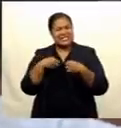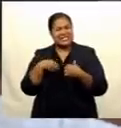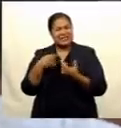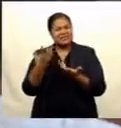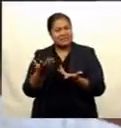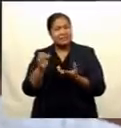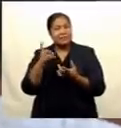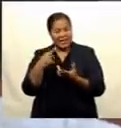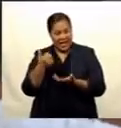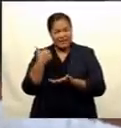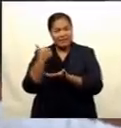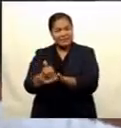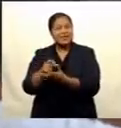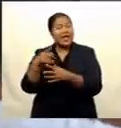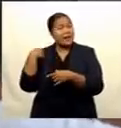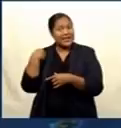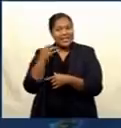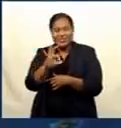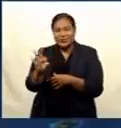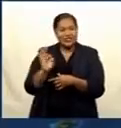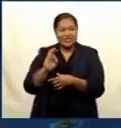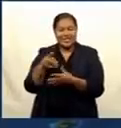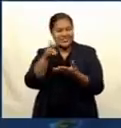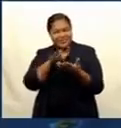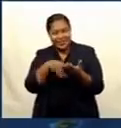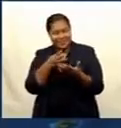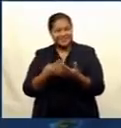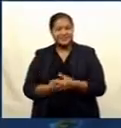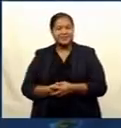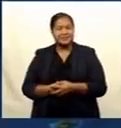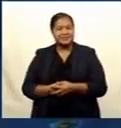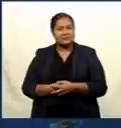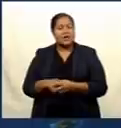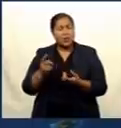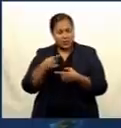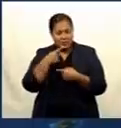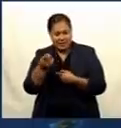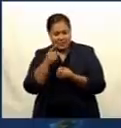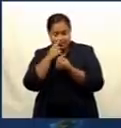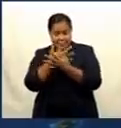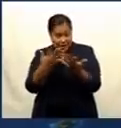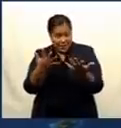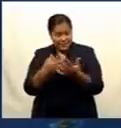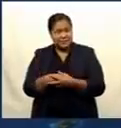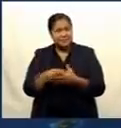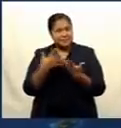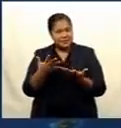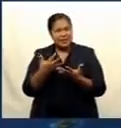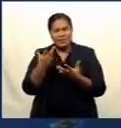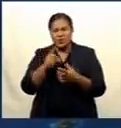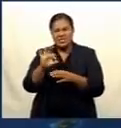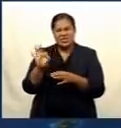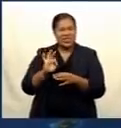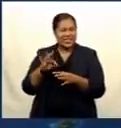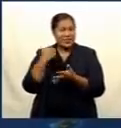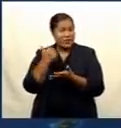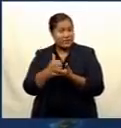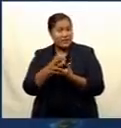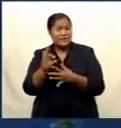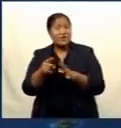backlogged applications which are yet to be facilitated. Just to let the public know that for the meantime, there's no confirmation from the UK